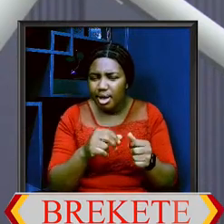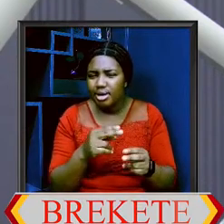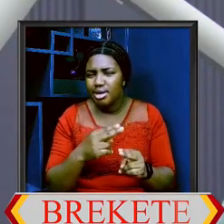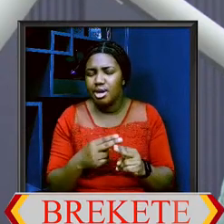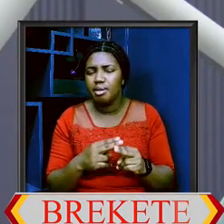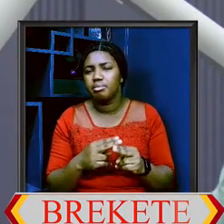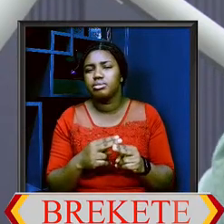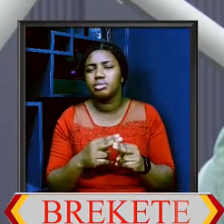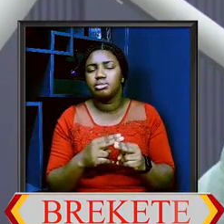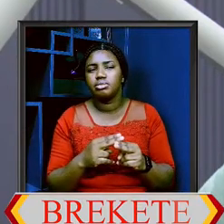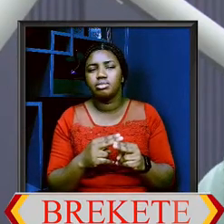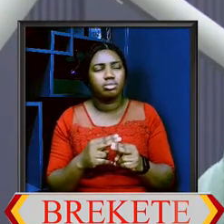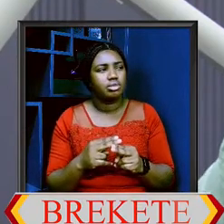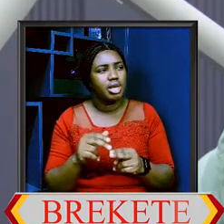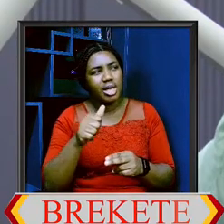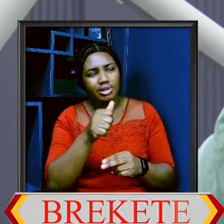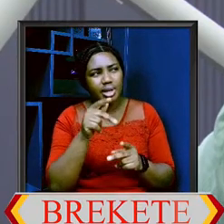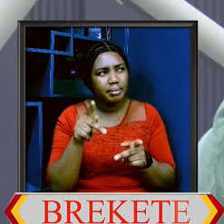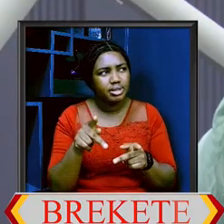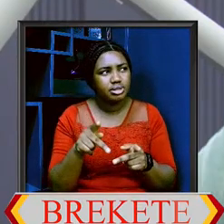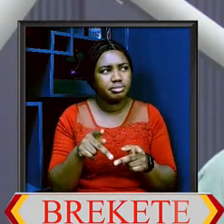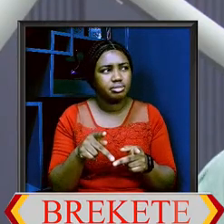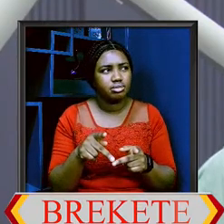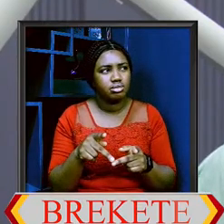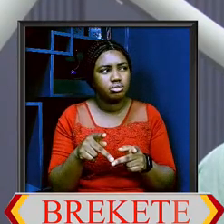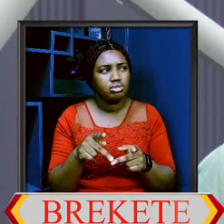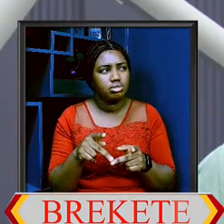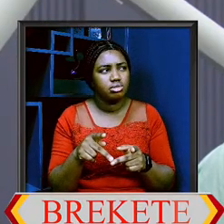name maybe another